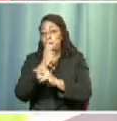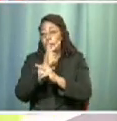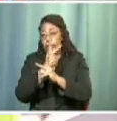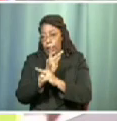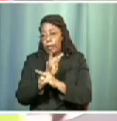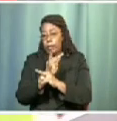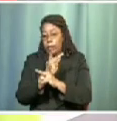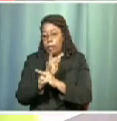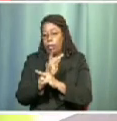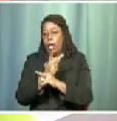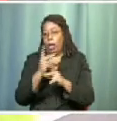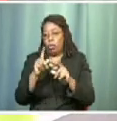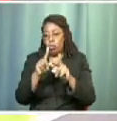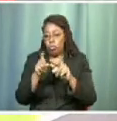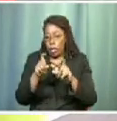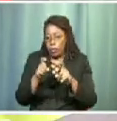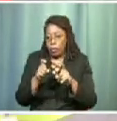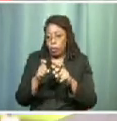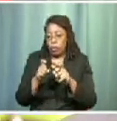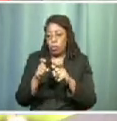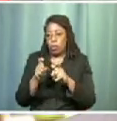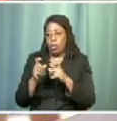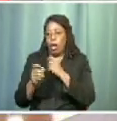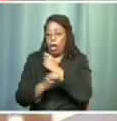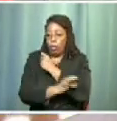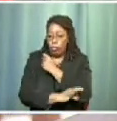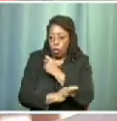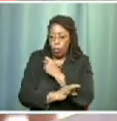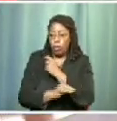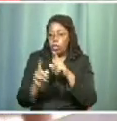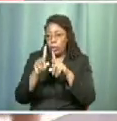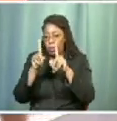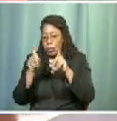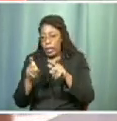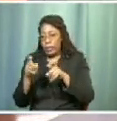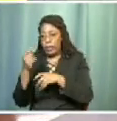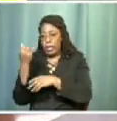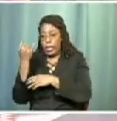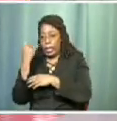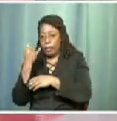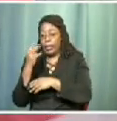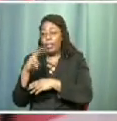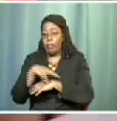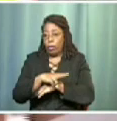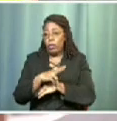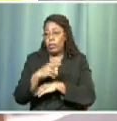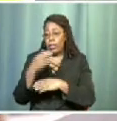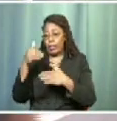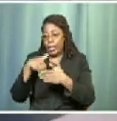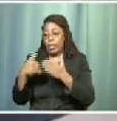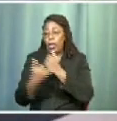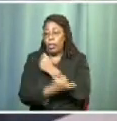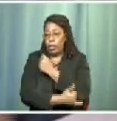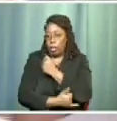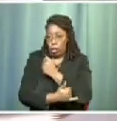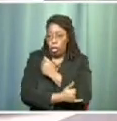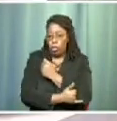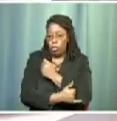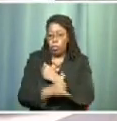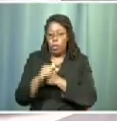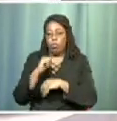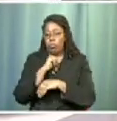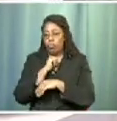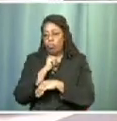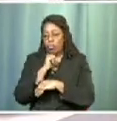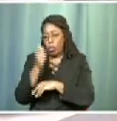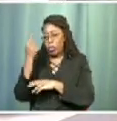do samples abroad to be tested to see whether or not the variant is actually in the country. But we do not think so